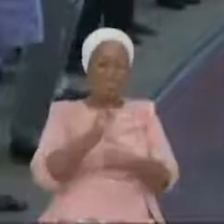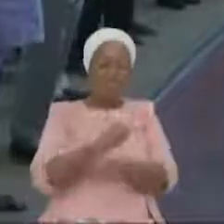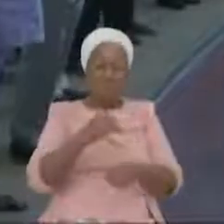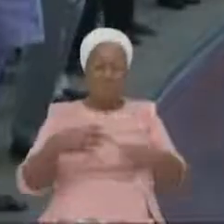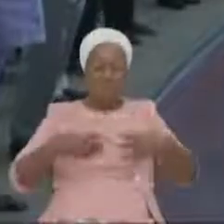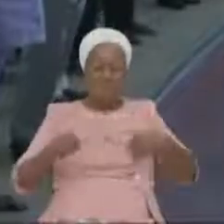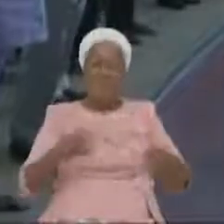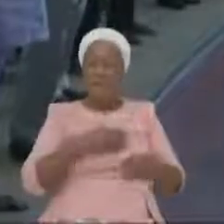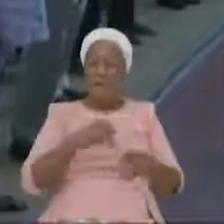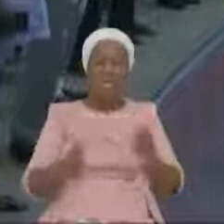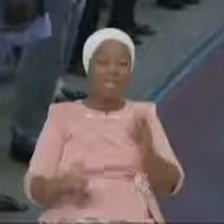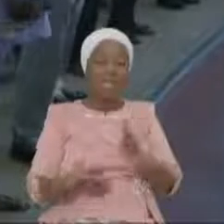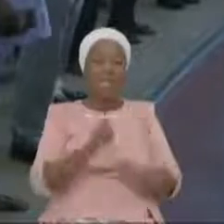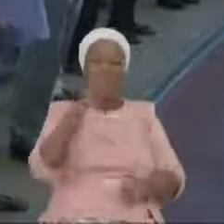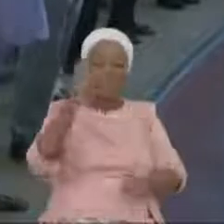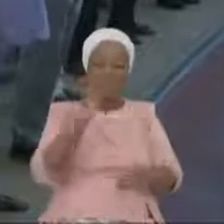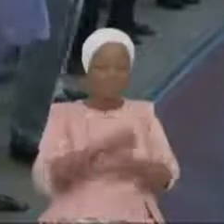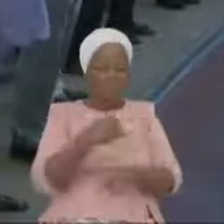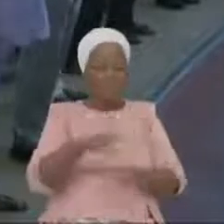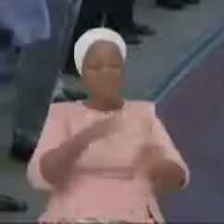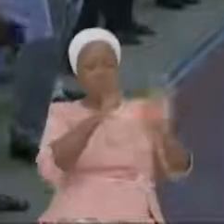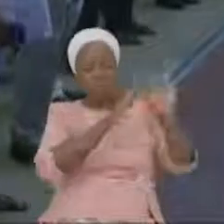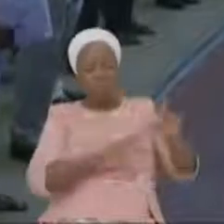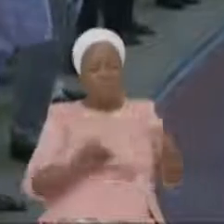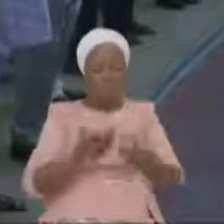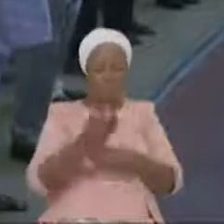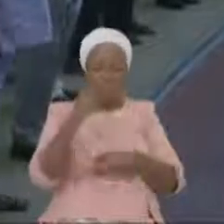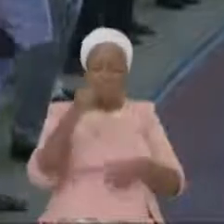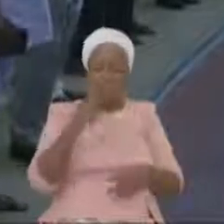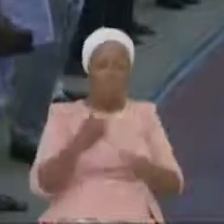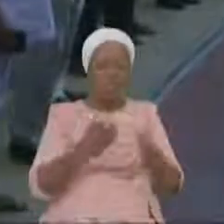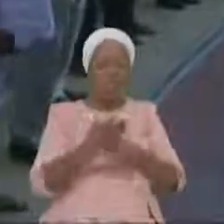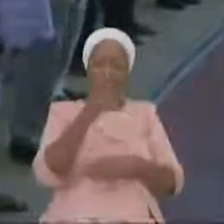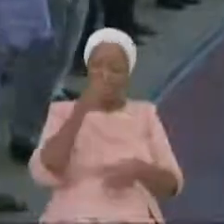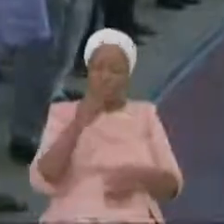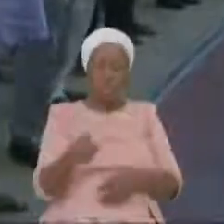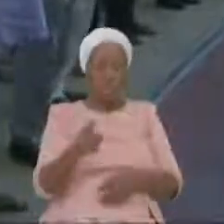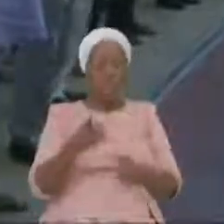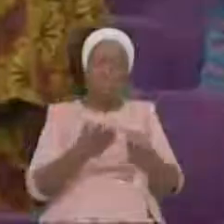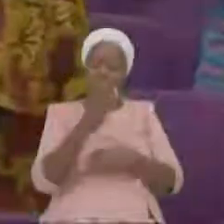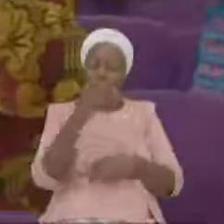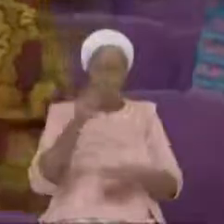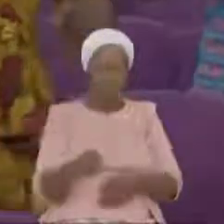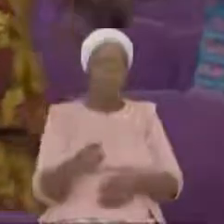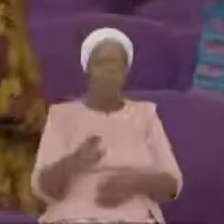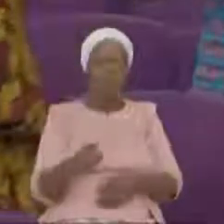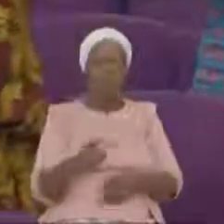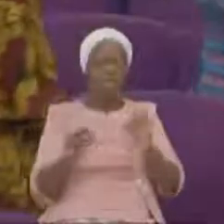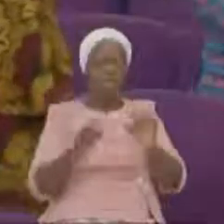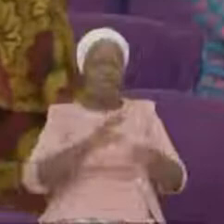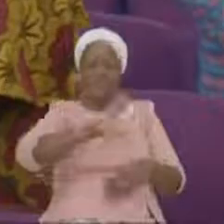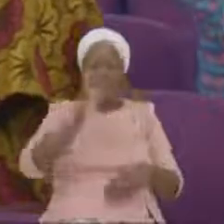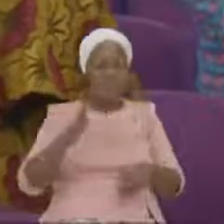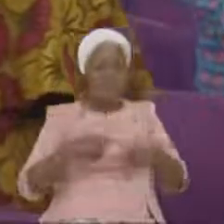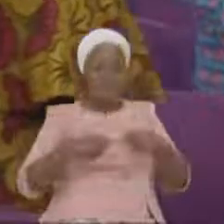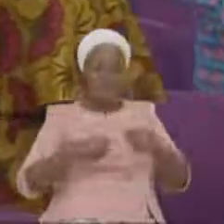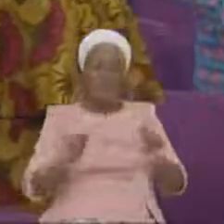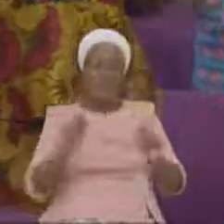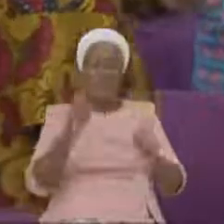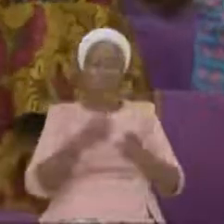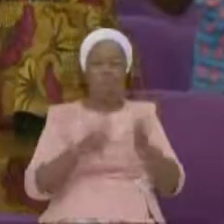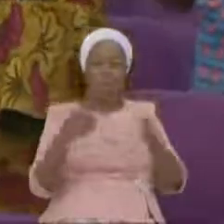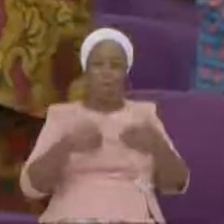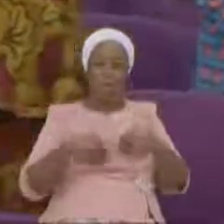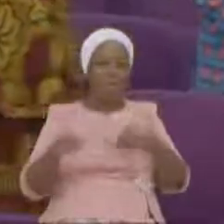and great works of compassion through you, through you, through you. If you never try what you have